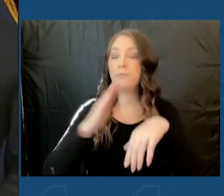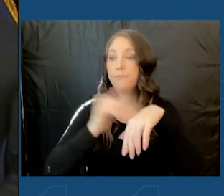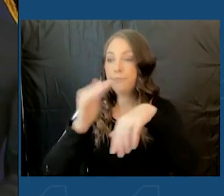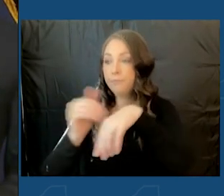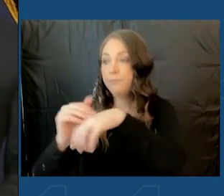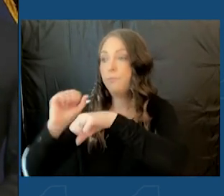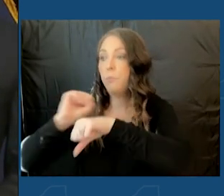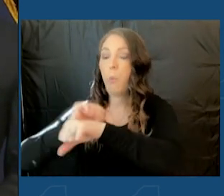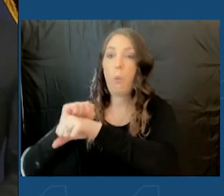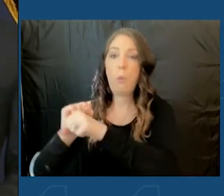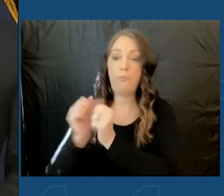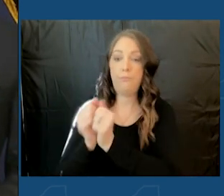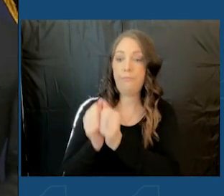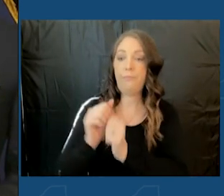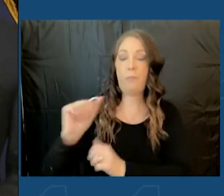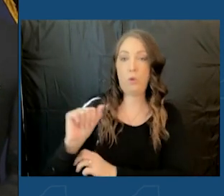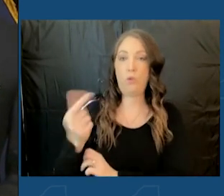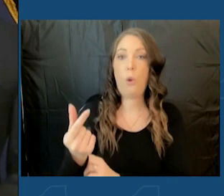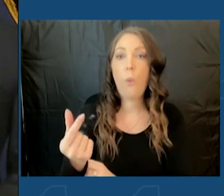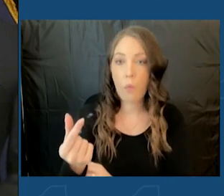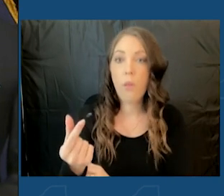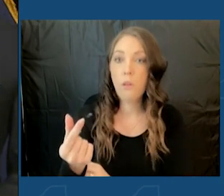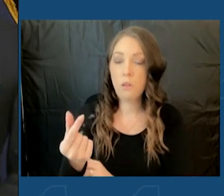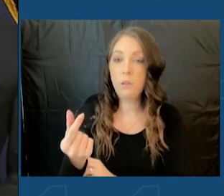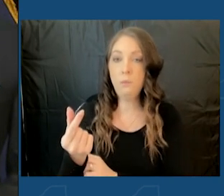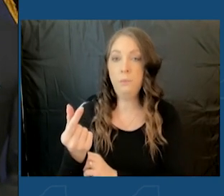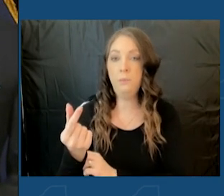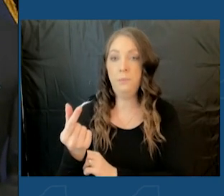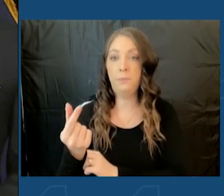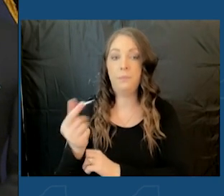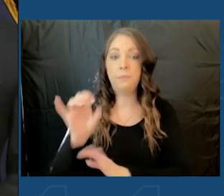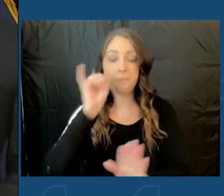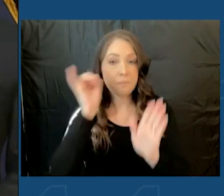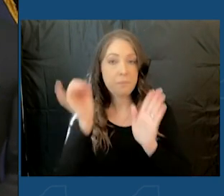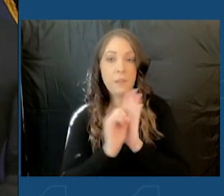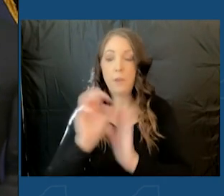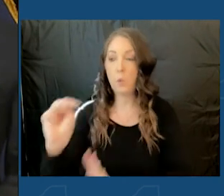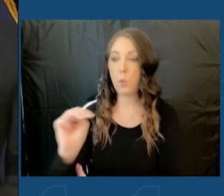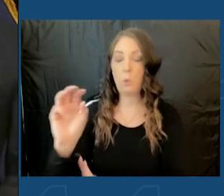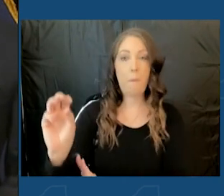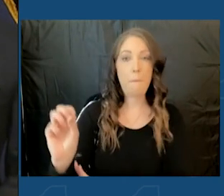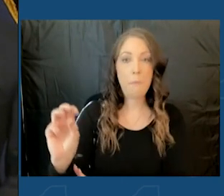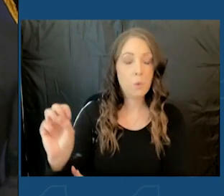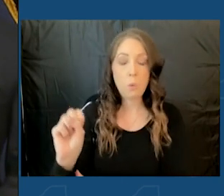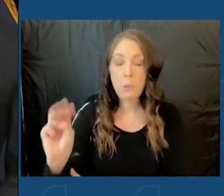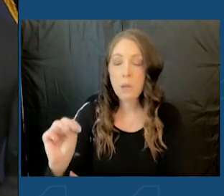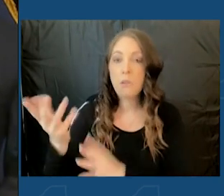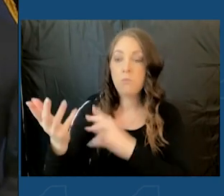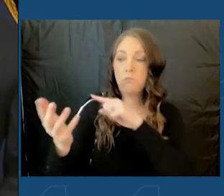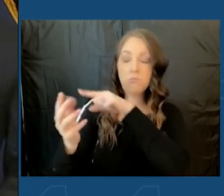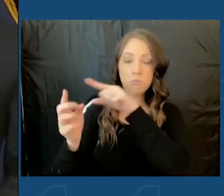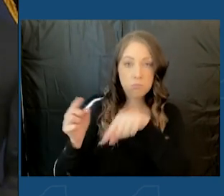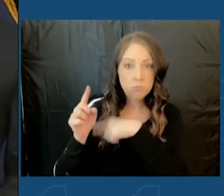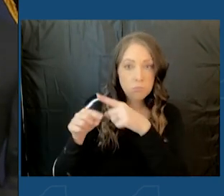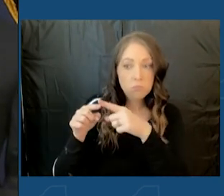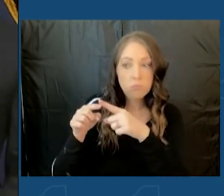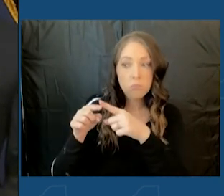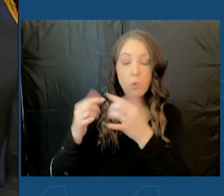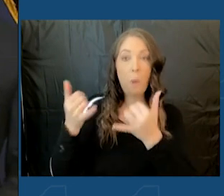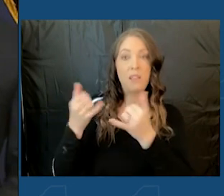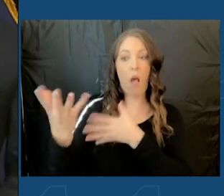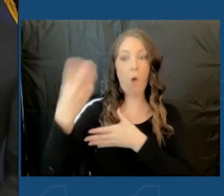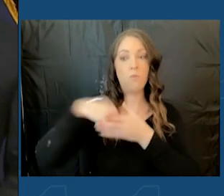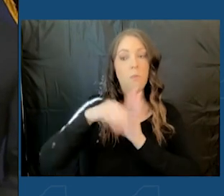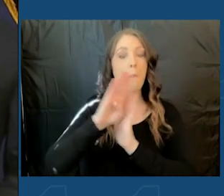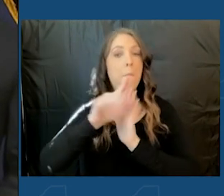our Attorney General to identify what's going on in social media. Those questions are now part of our background checks, just like in the